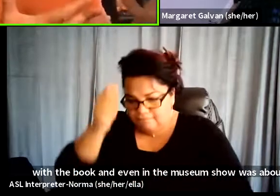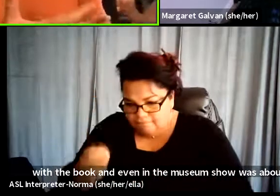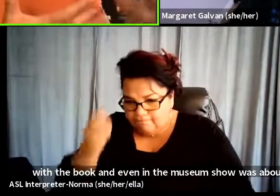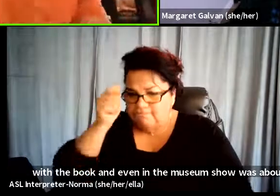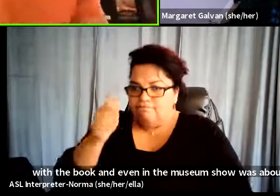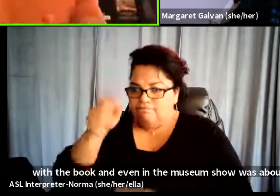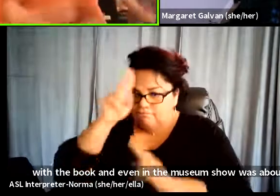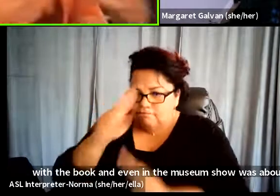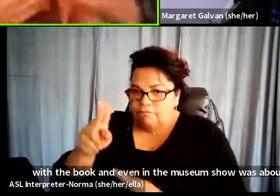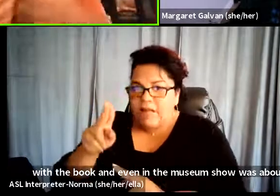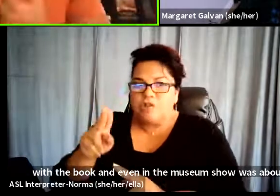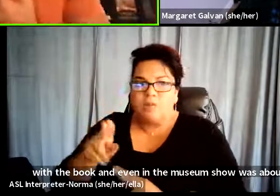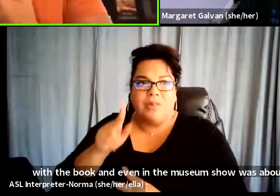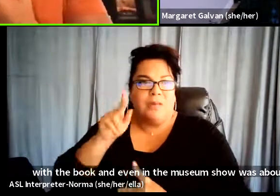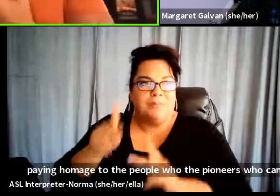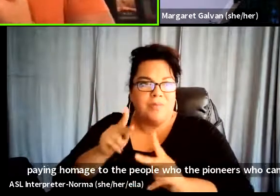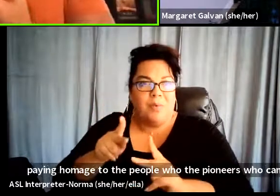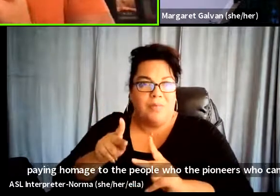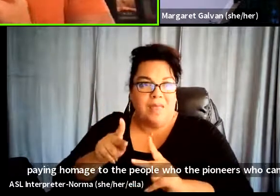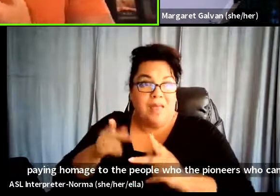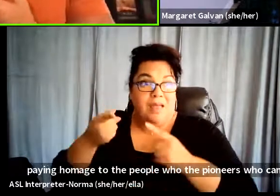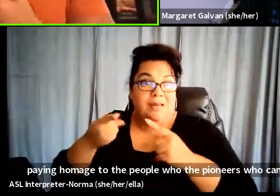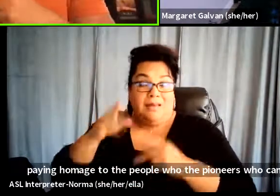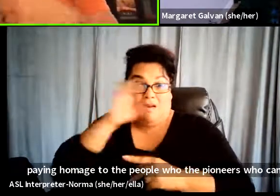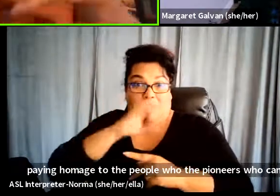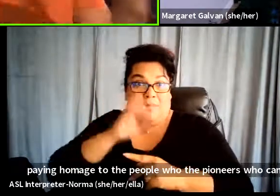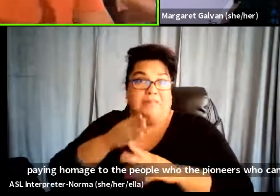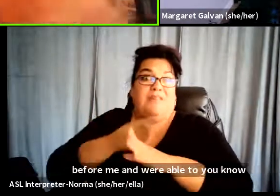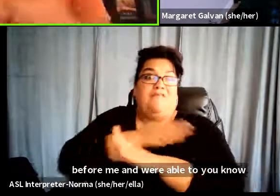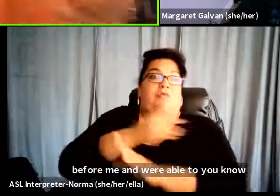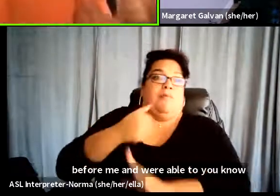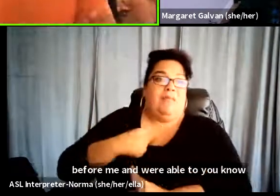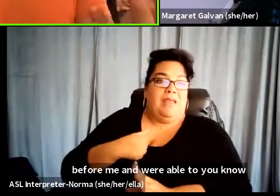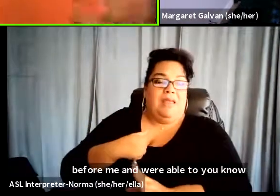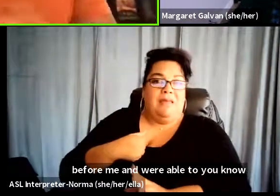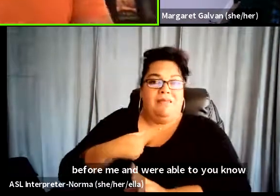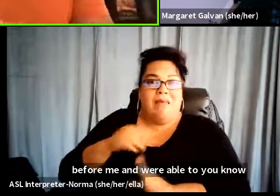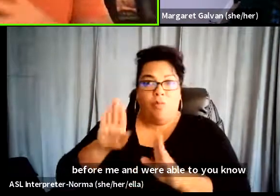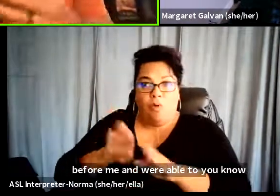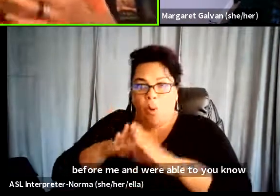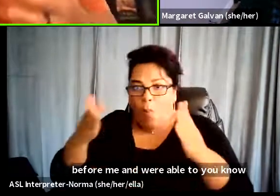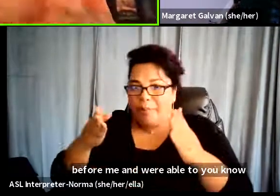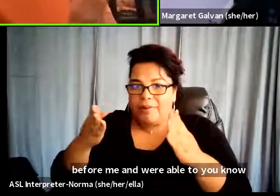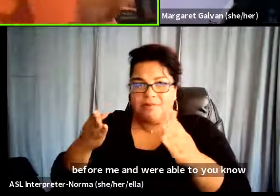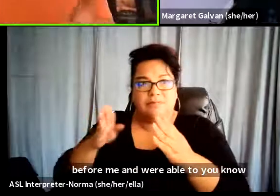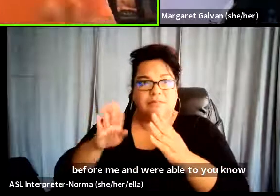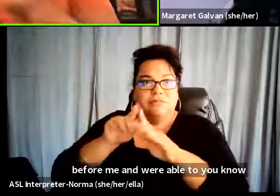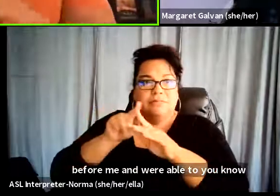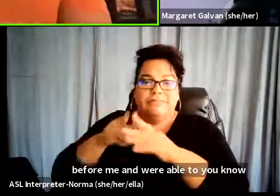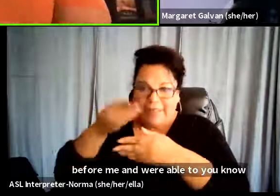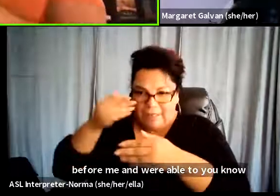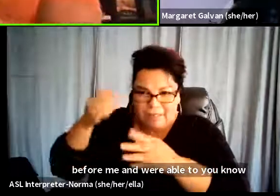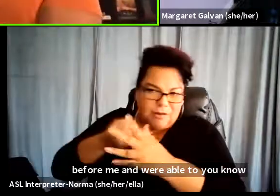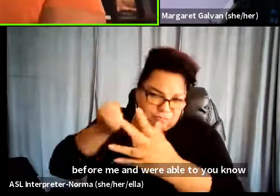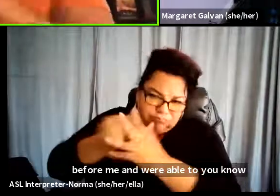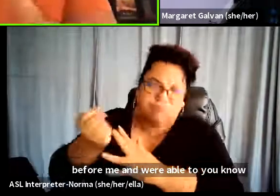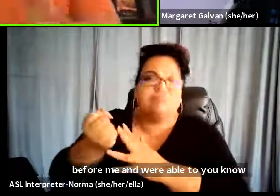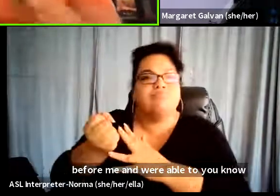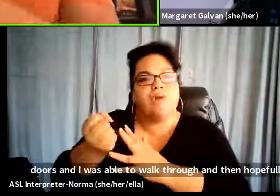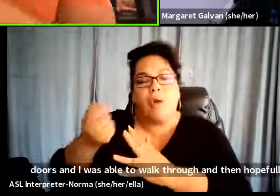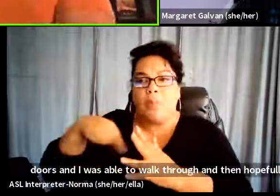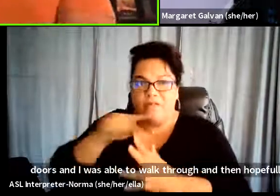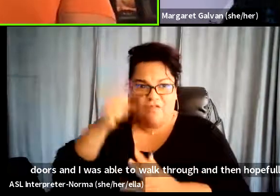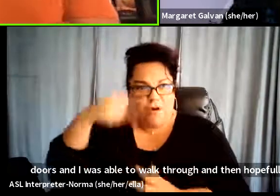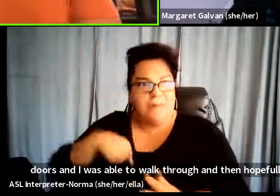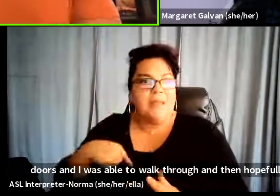the pioneers who came before me and were able to, you know, help, uh, open doors that I was able to walk through. And then hopefully we can continue passing that along, You